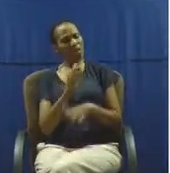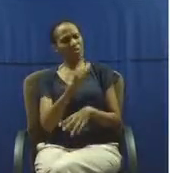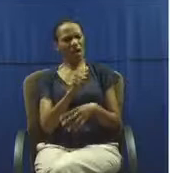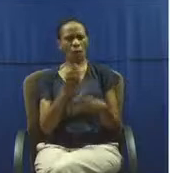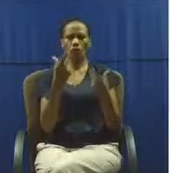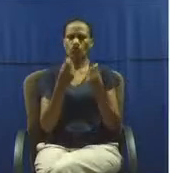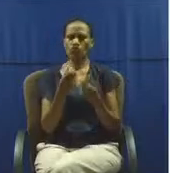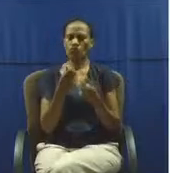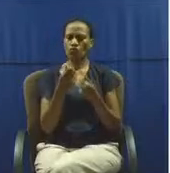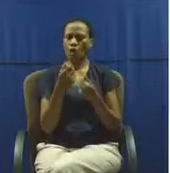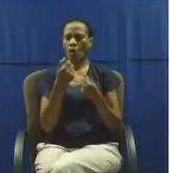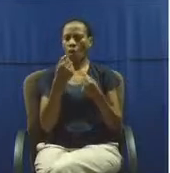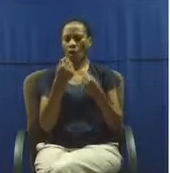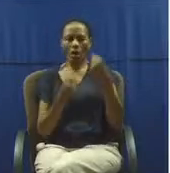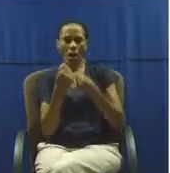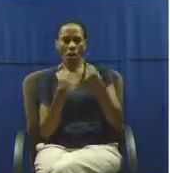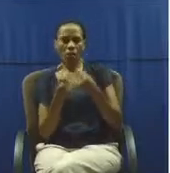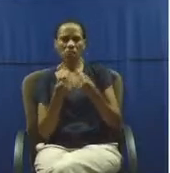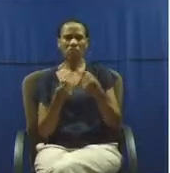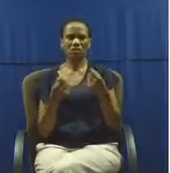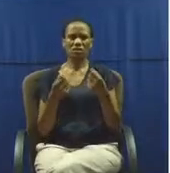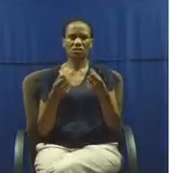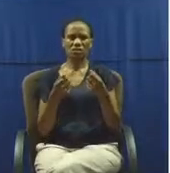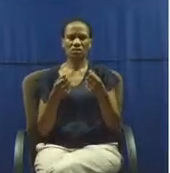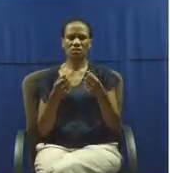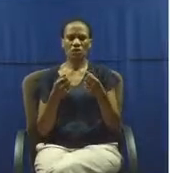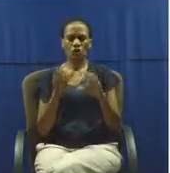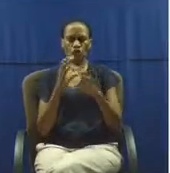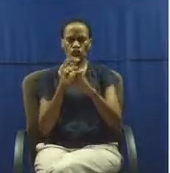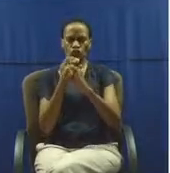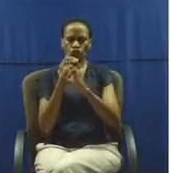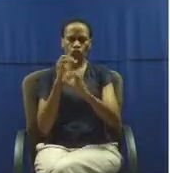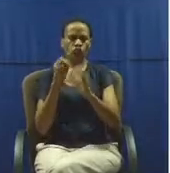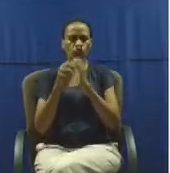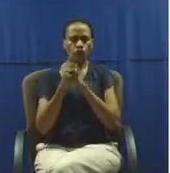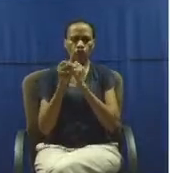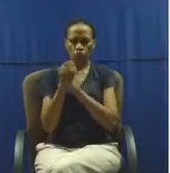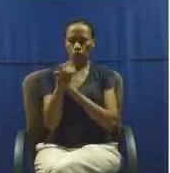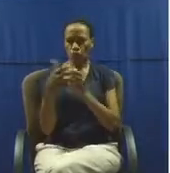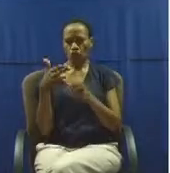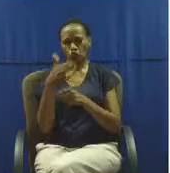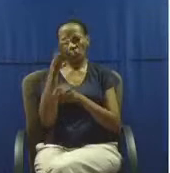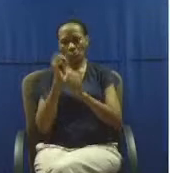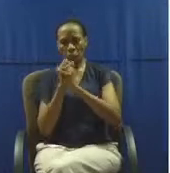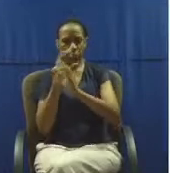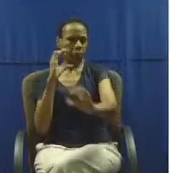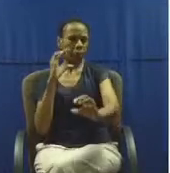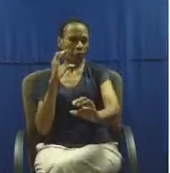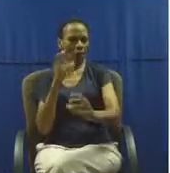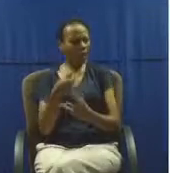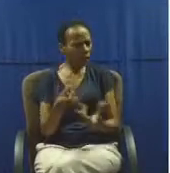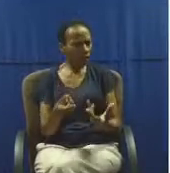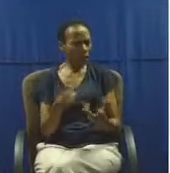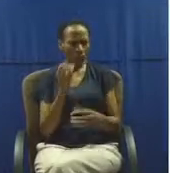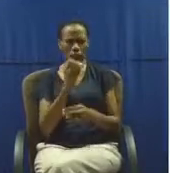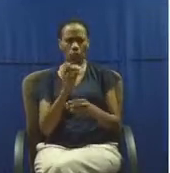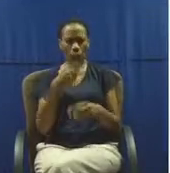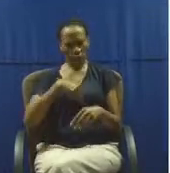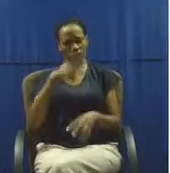vehicles to missiles to whatever. It will be the Roy Falk as well and all that. And